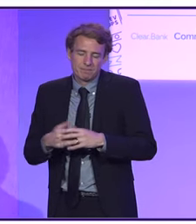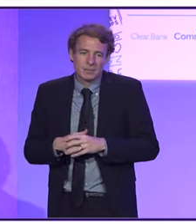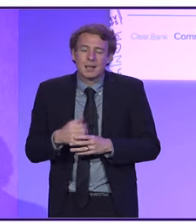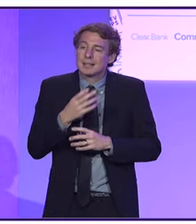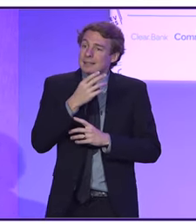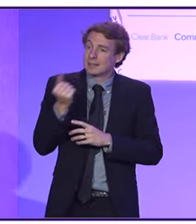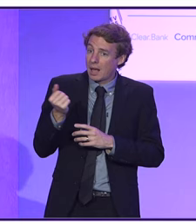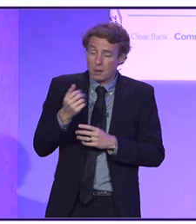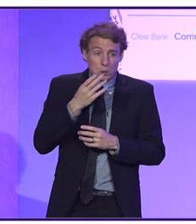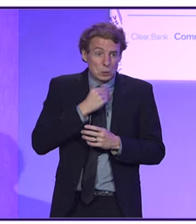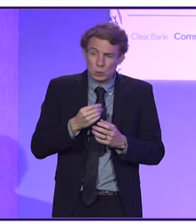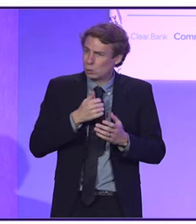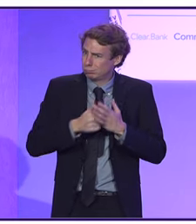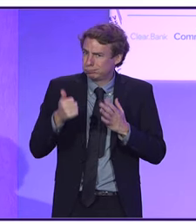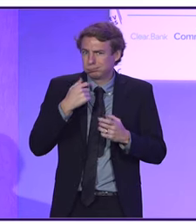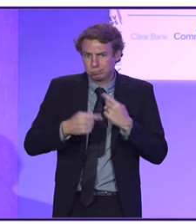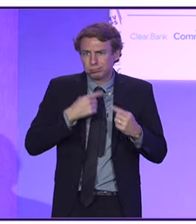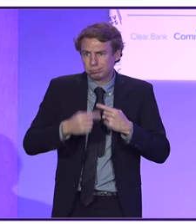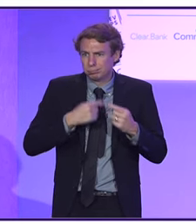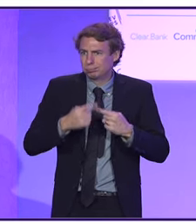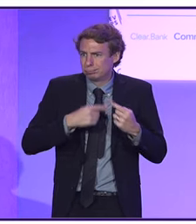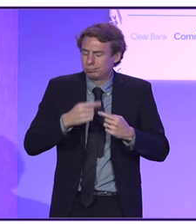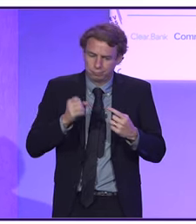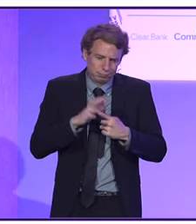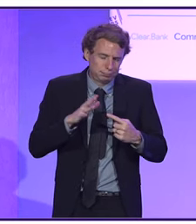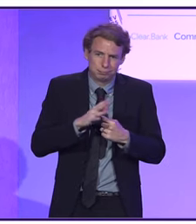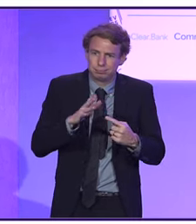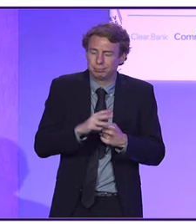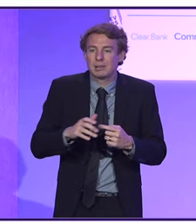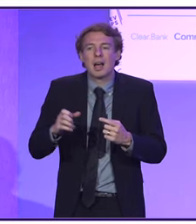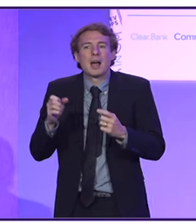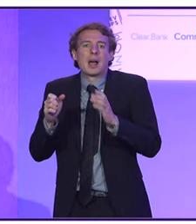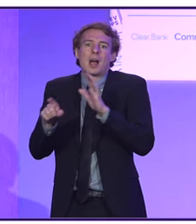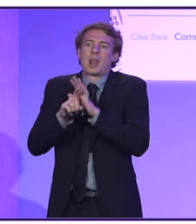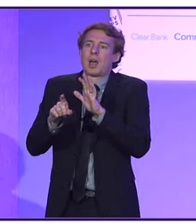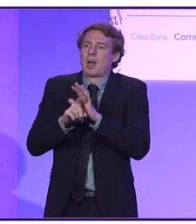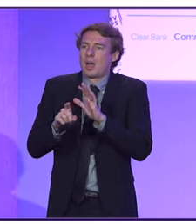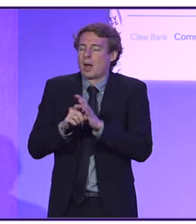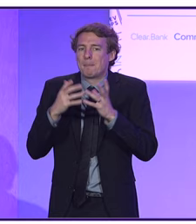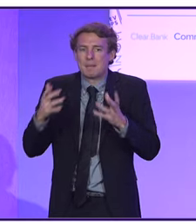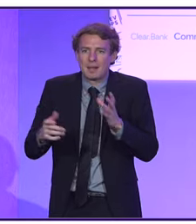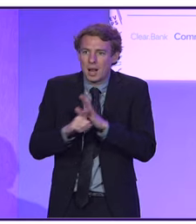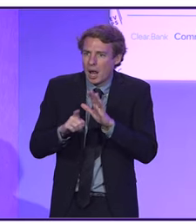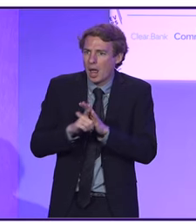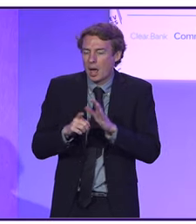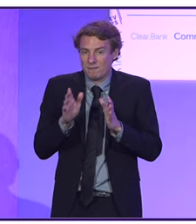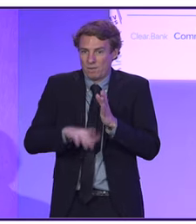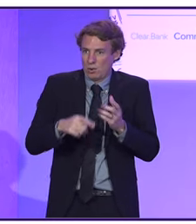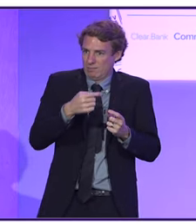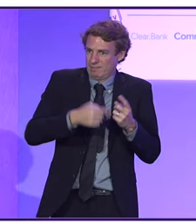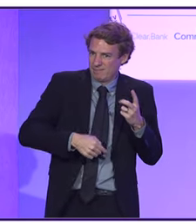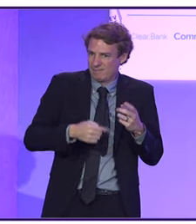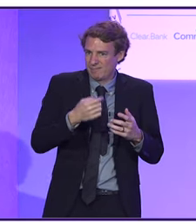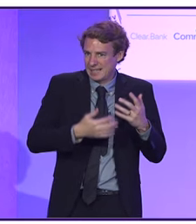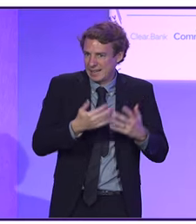the time. They're just really busy, they're super important, drive the critical alarms, one of those big five alarms that go off all the time. Or traces